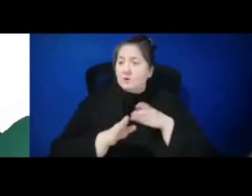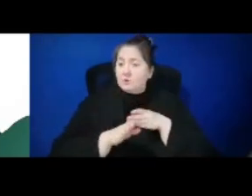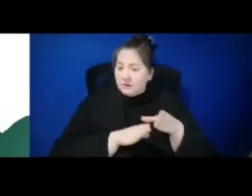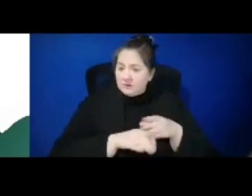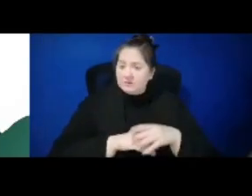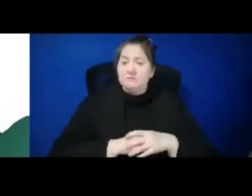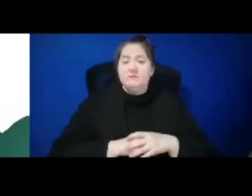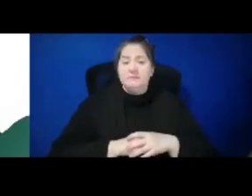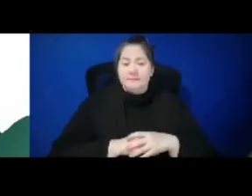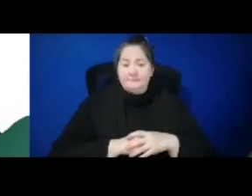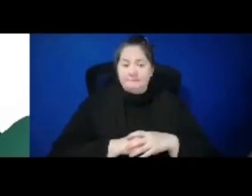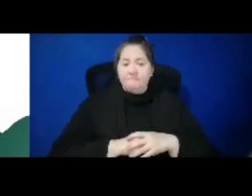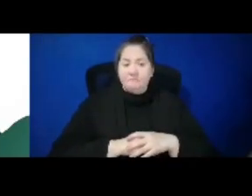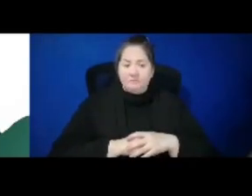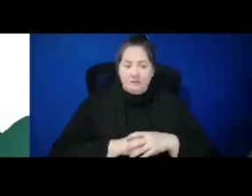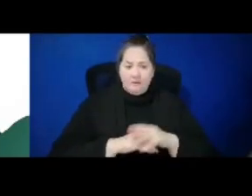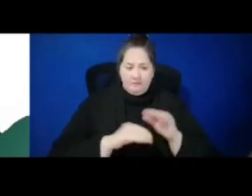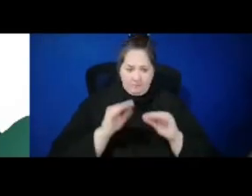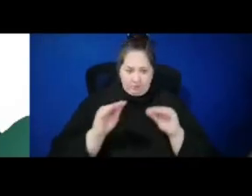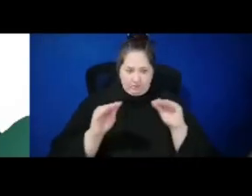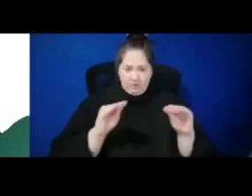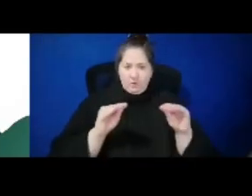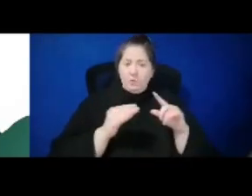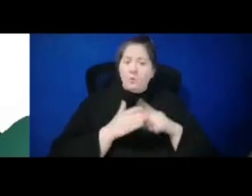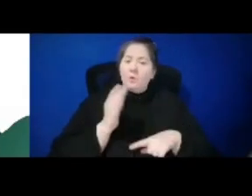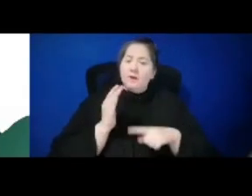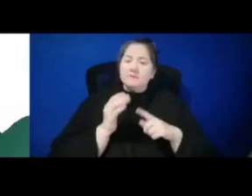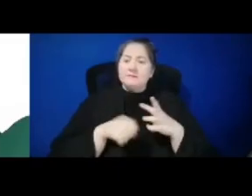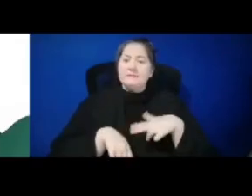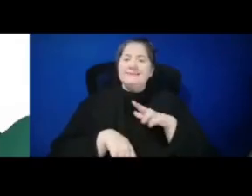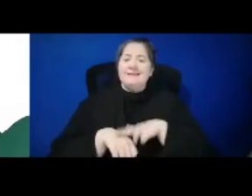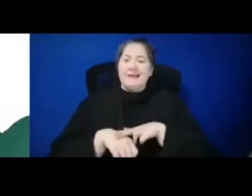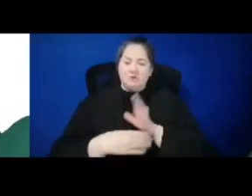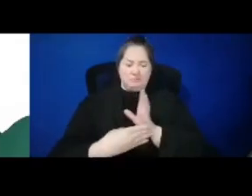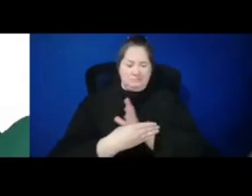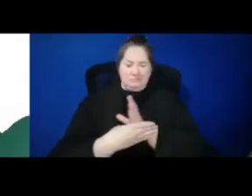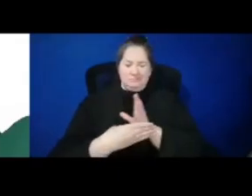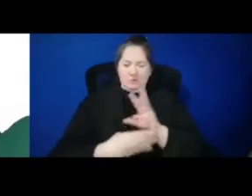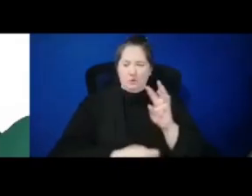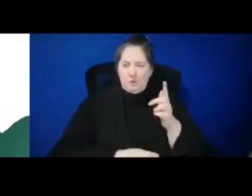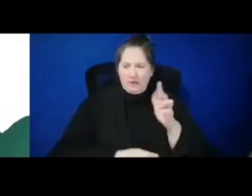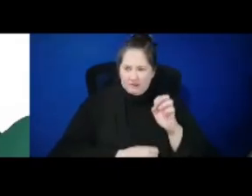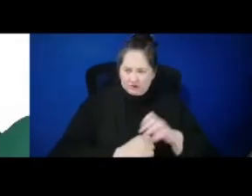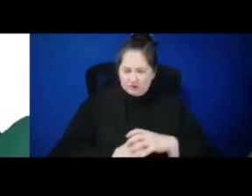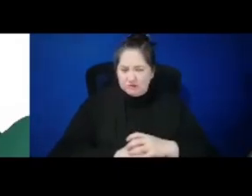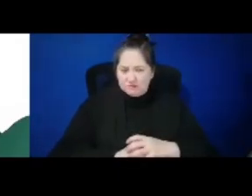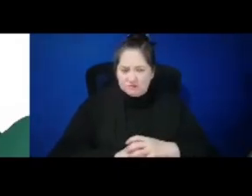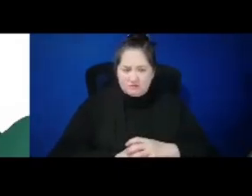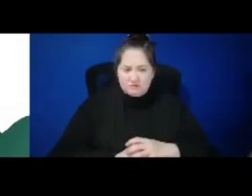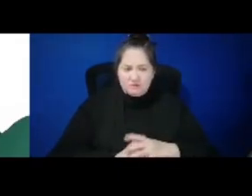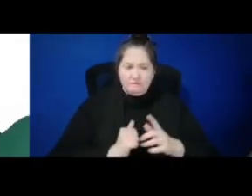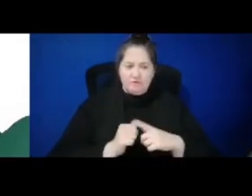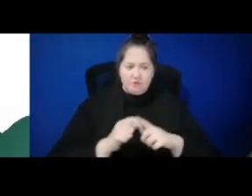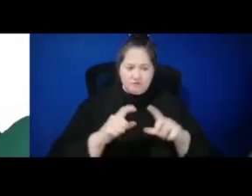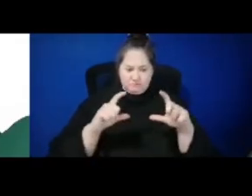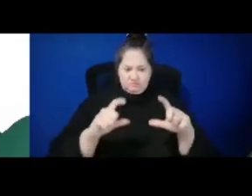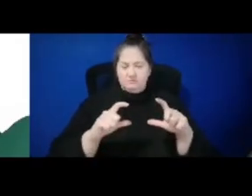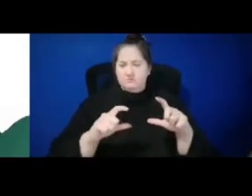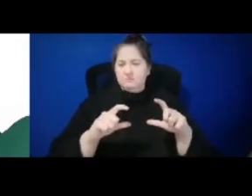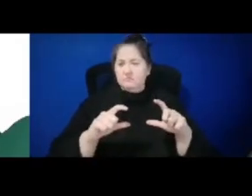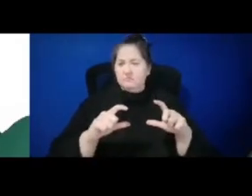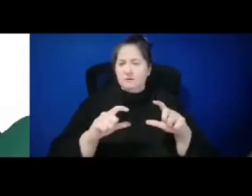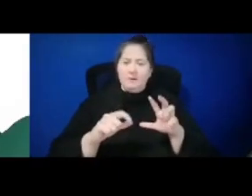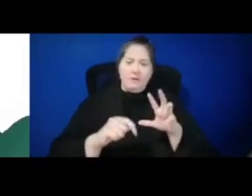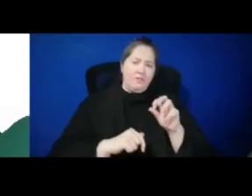careers that are plotted on what is their national median wage. So you'll see this first inner circle represents a median wage